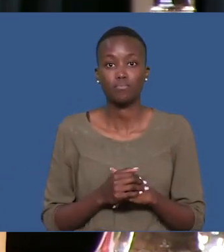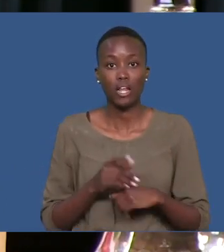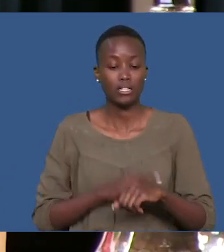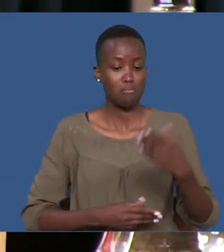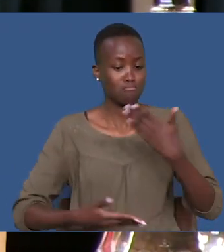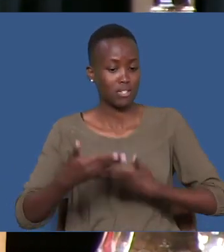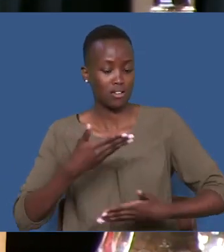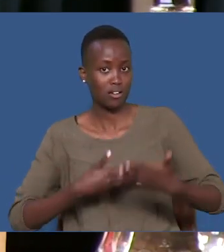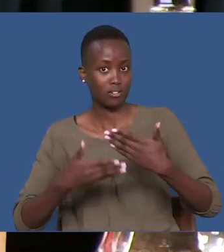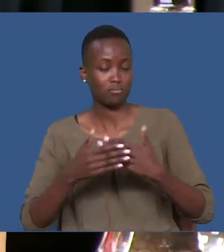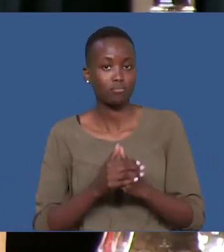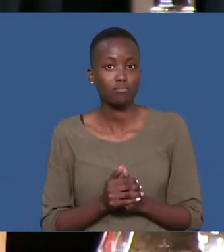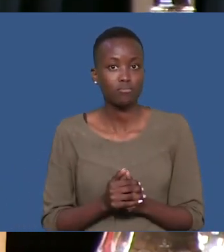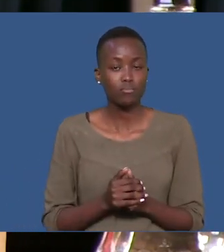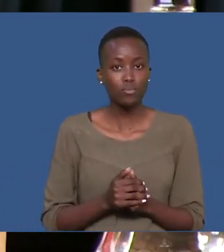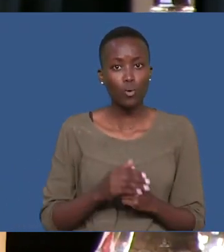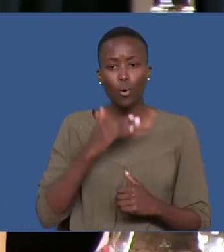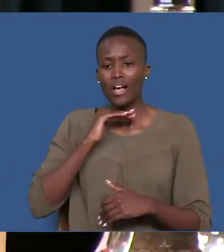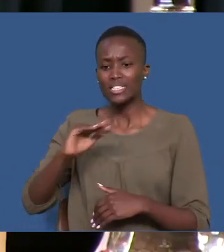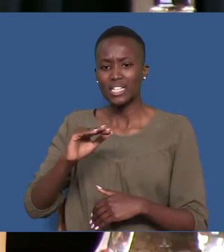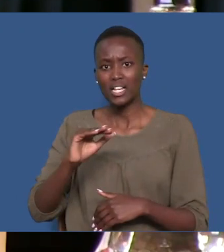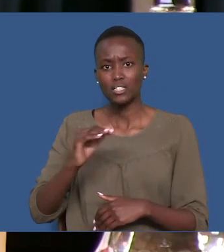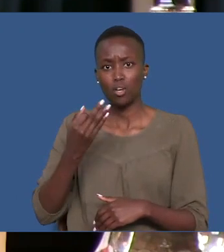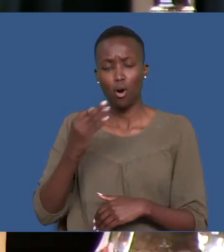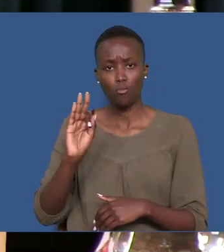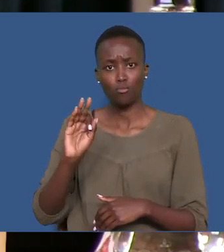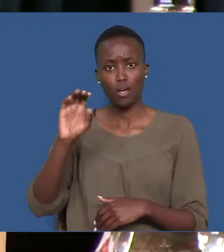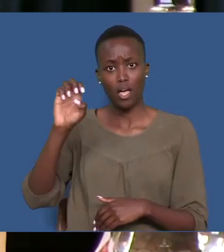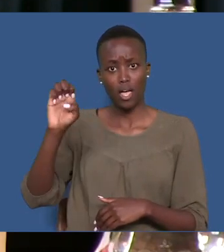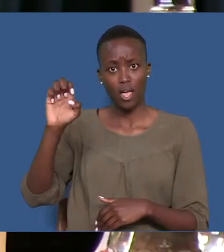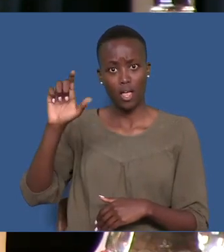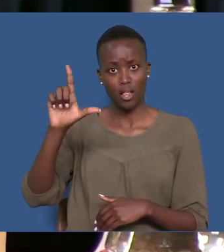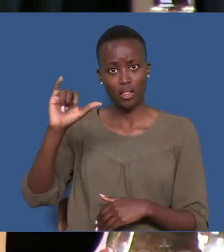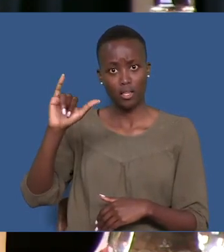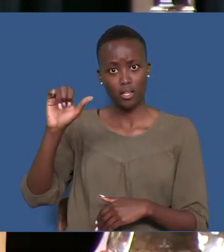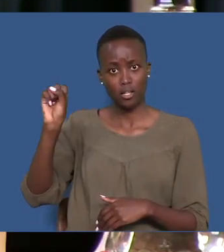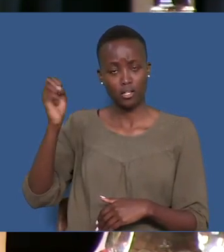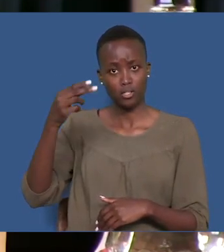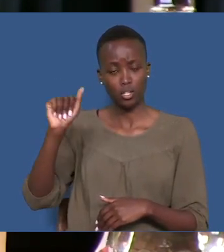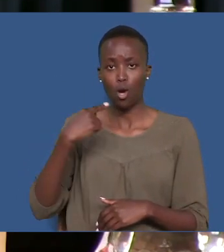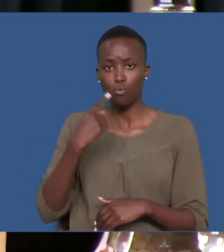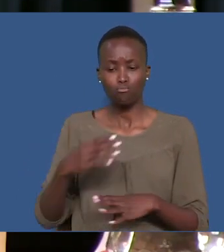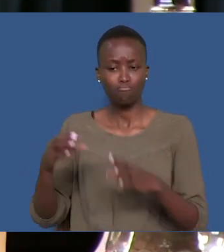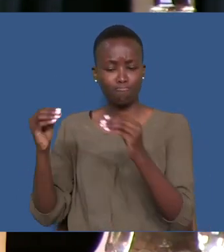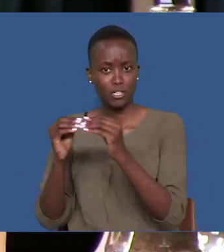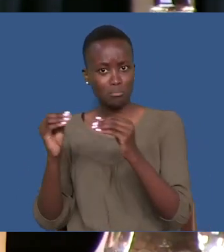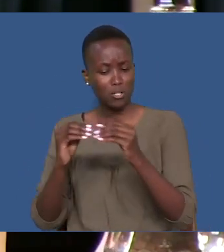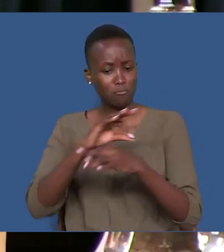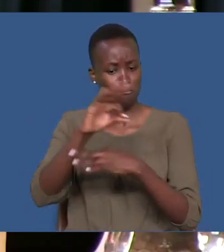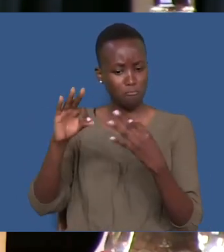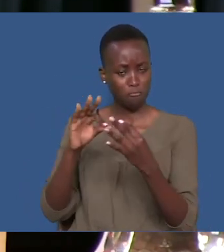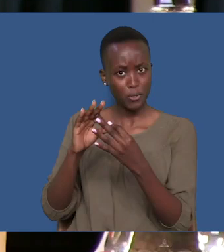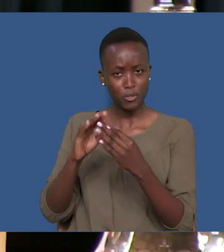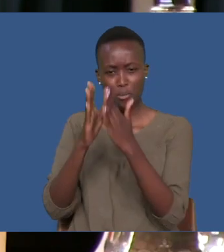These sons of the prophets who used to gather together for fellowship, prayers, and even